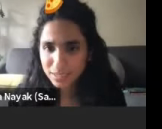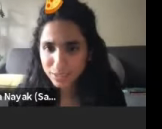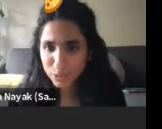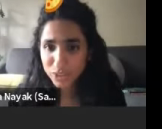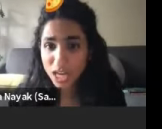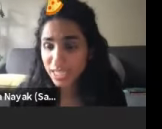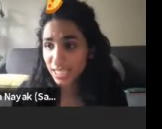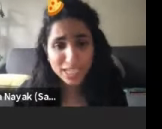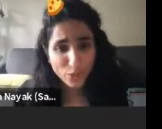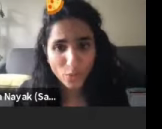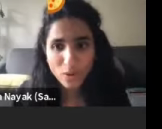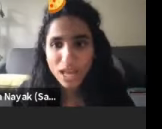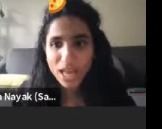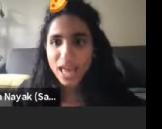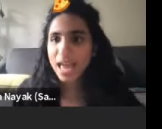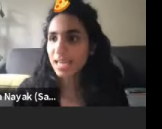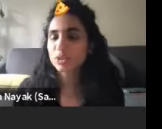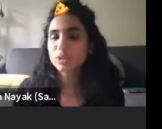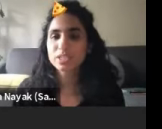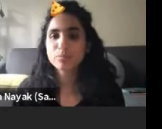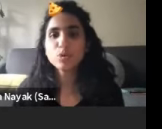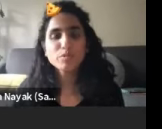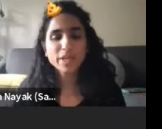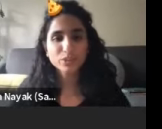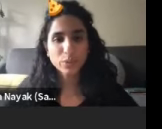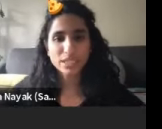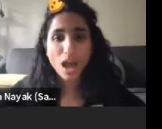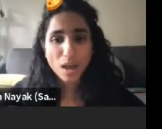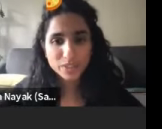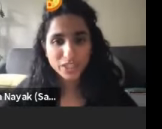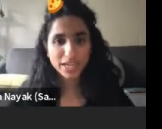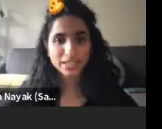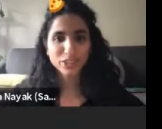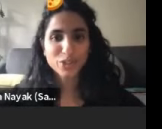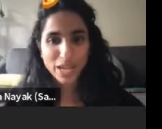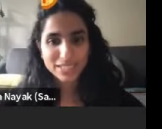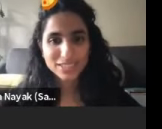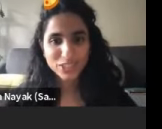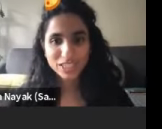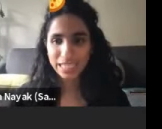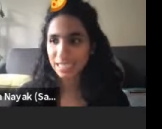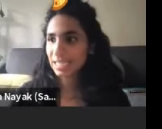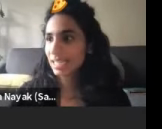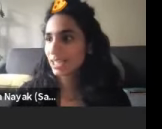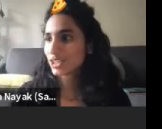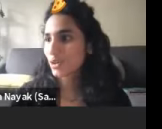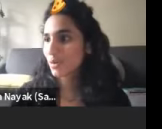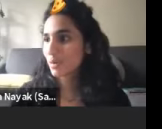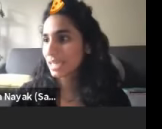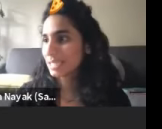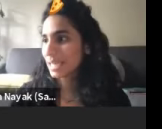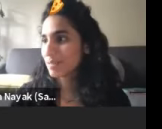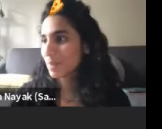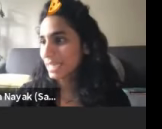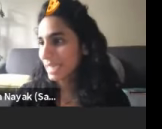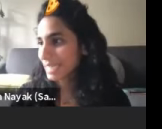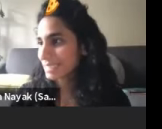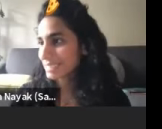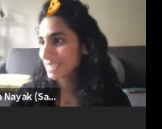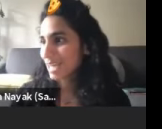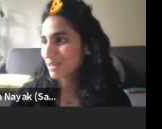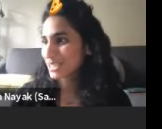Baymax, who's hugging Hero. And so there's a movement where the arms are kind of, you know, encircling. So in